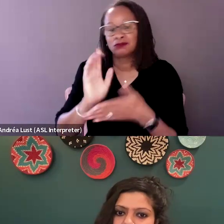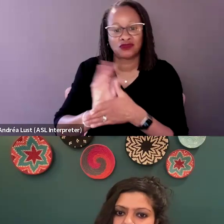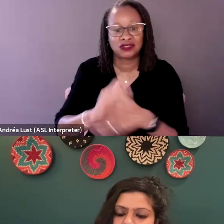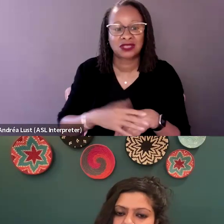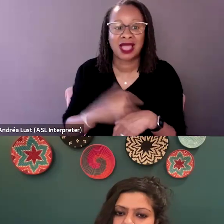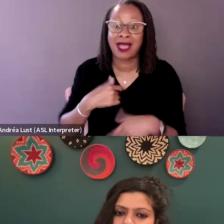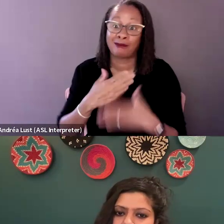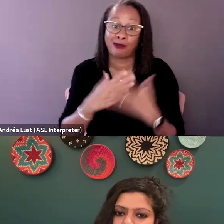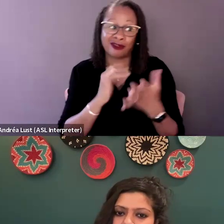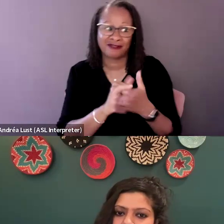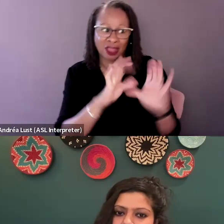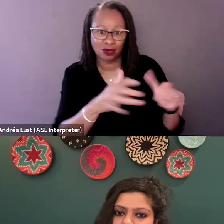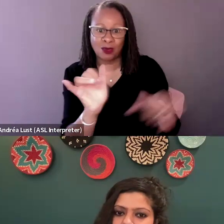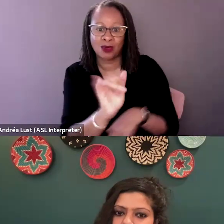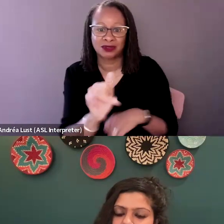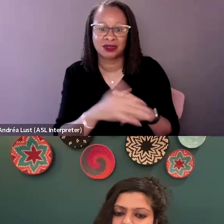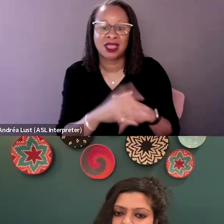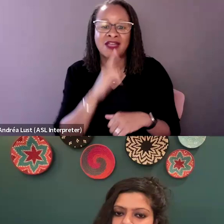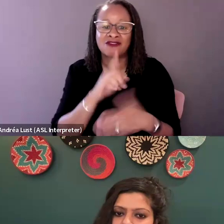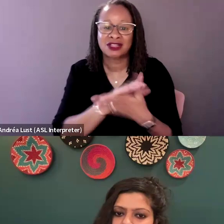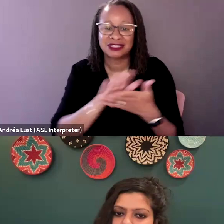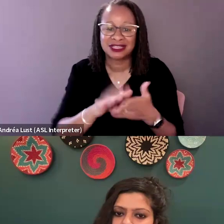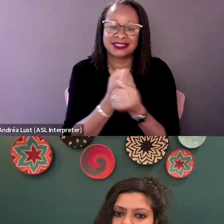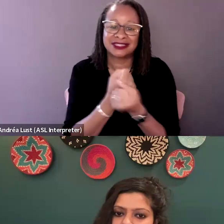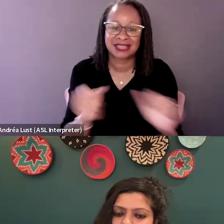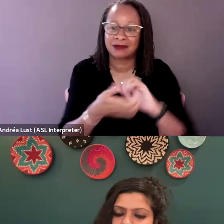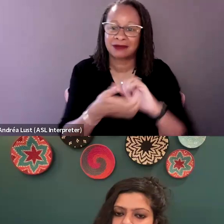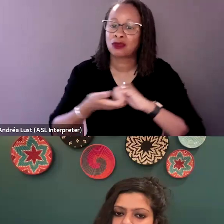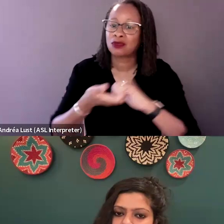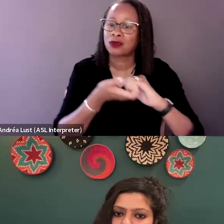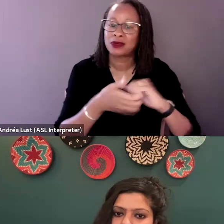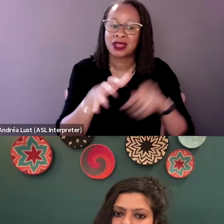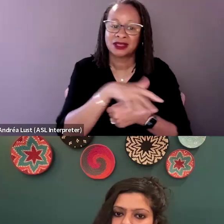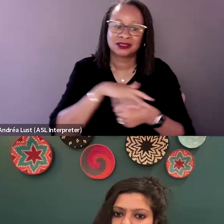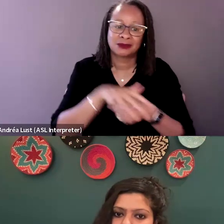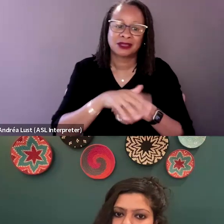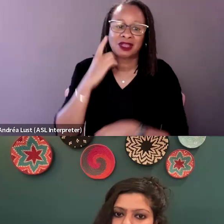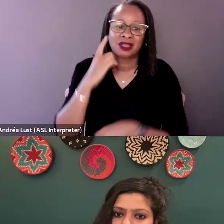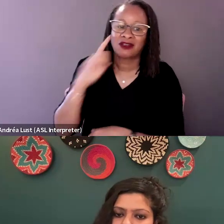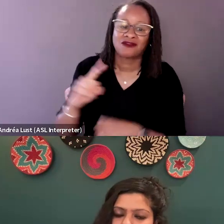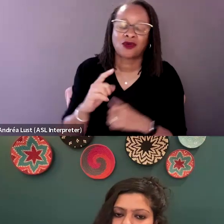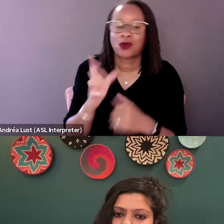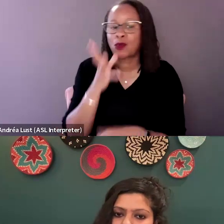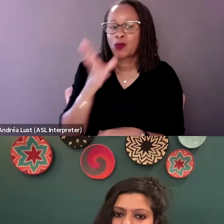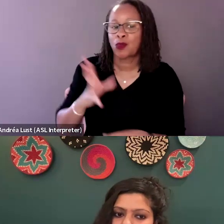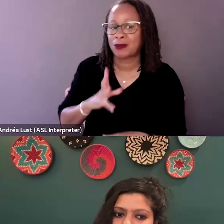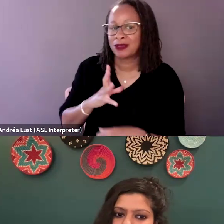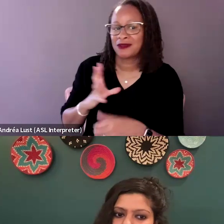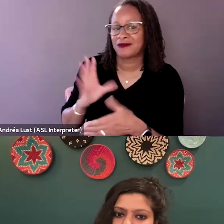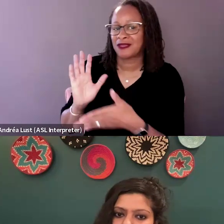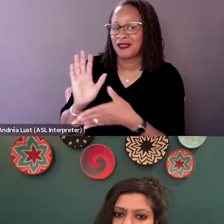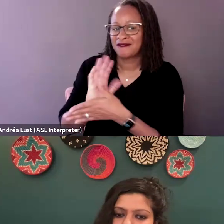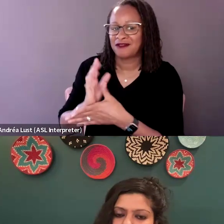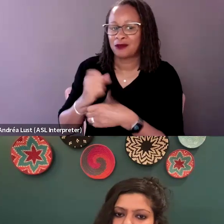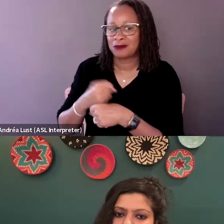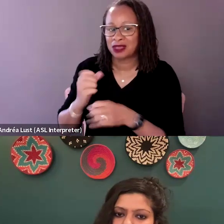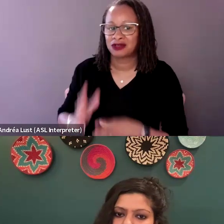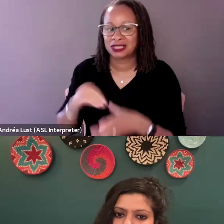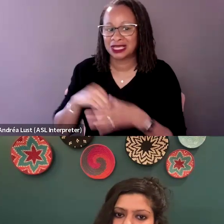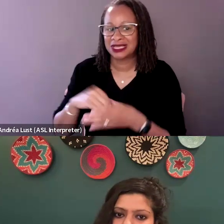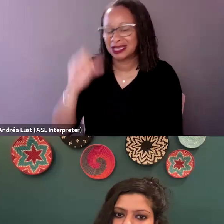she's also co-founder of the platform Open Door Docs. It's a network building platform for Indian women in nonfiction.